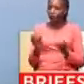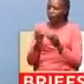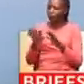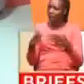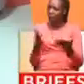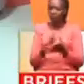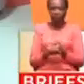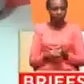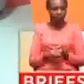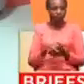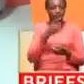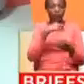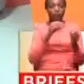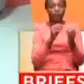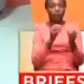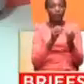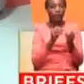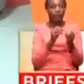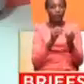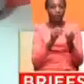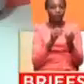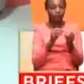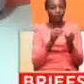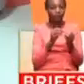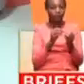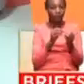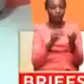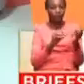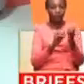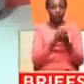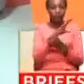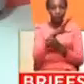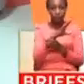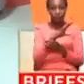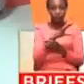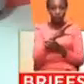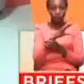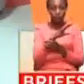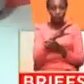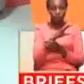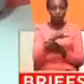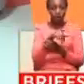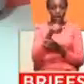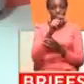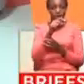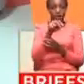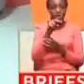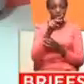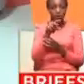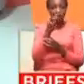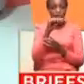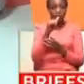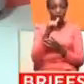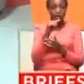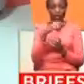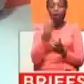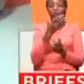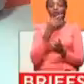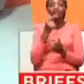Yes, we met through a mutual friend by the name of Tommy. Tommy's father was an